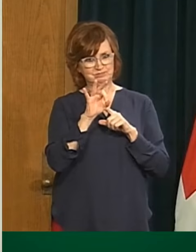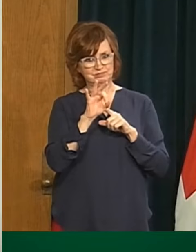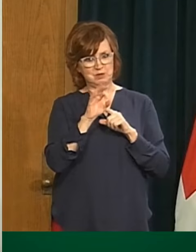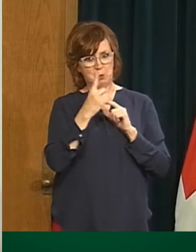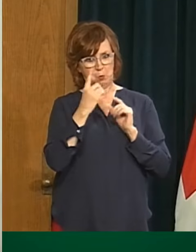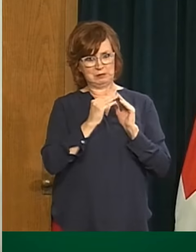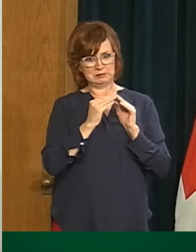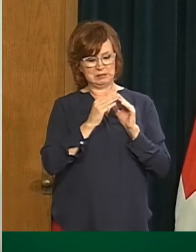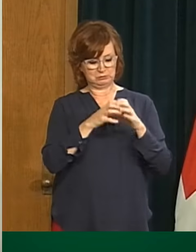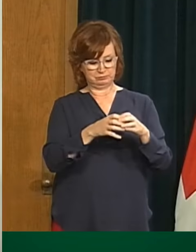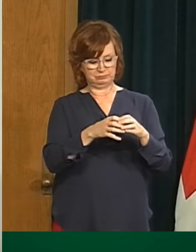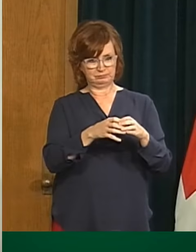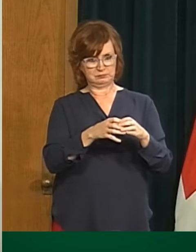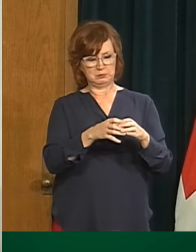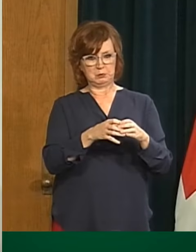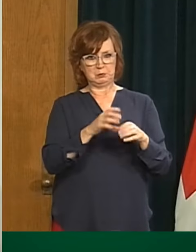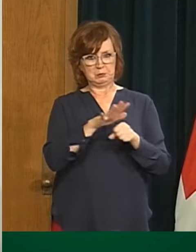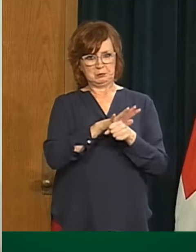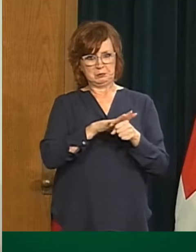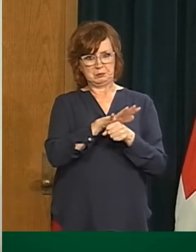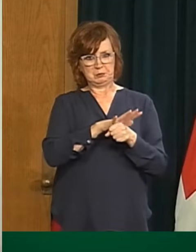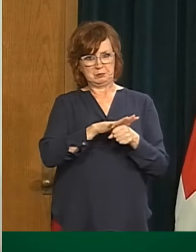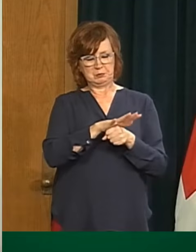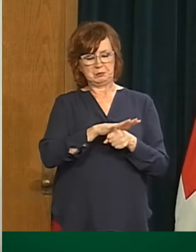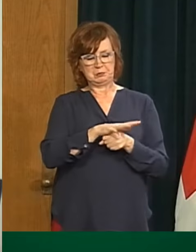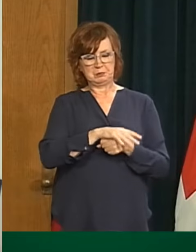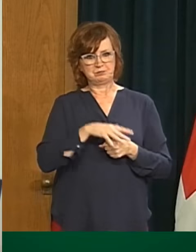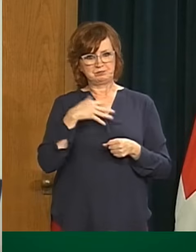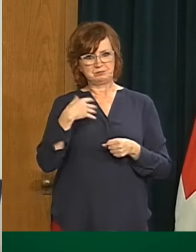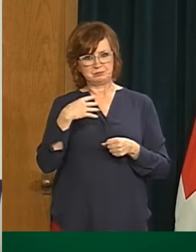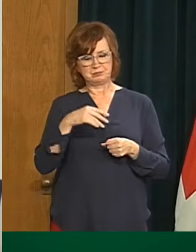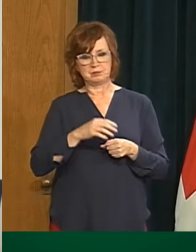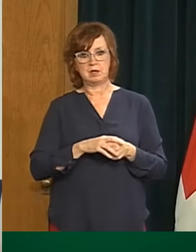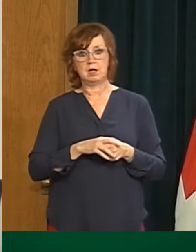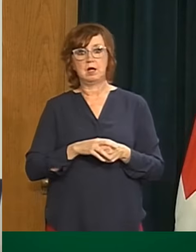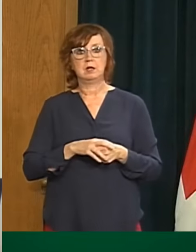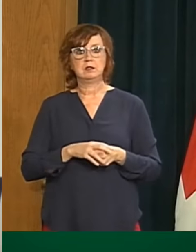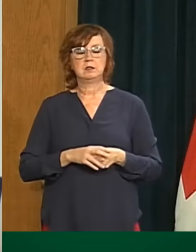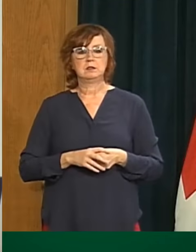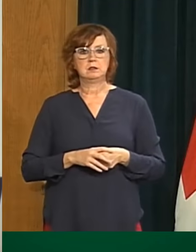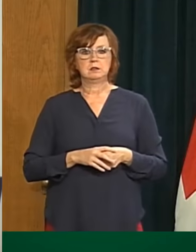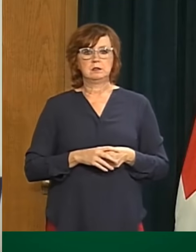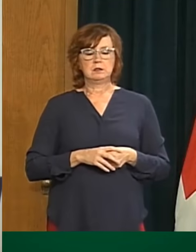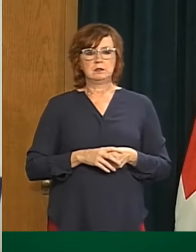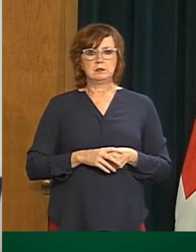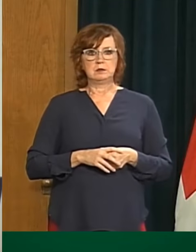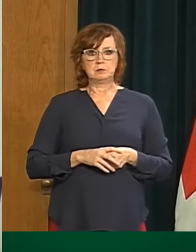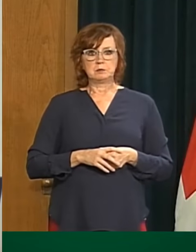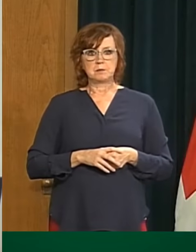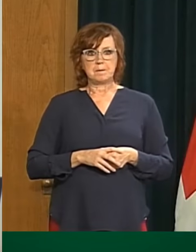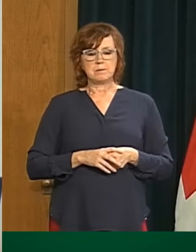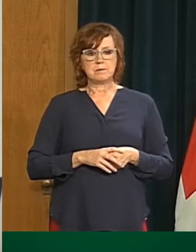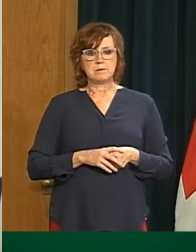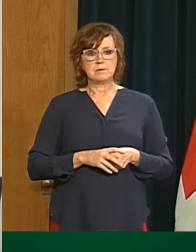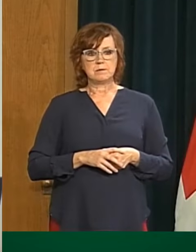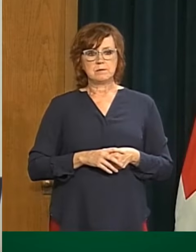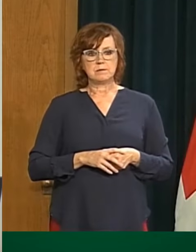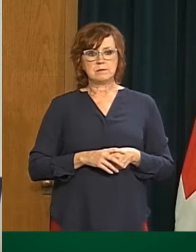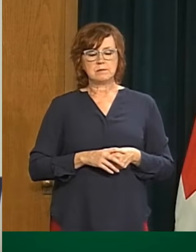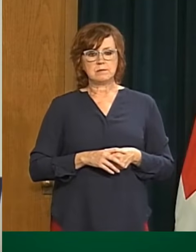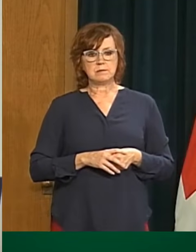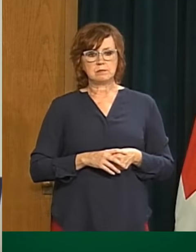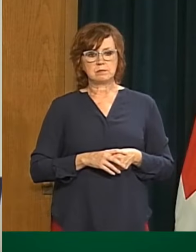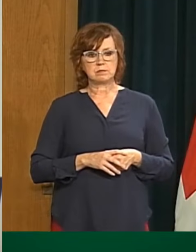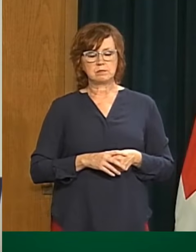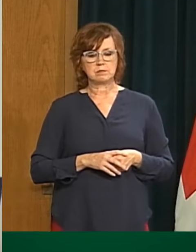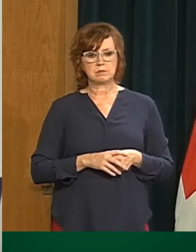So obviously, what's worked in the rest of Saskatchewan has been having a very low